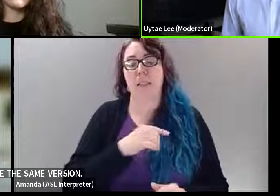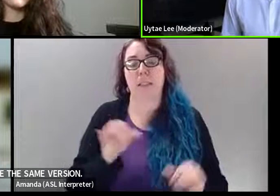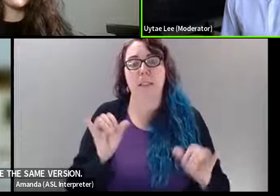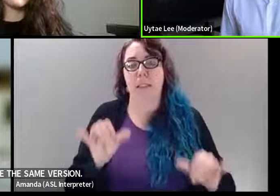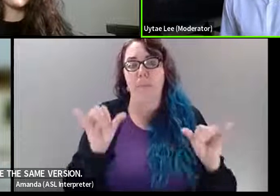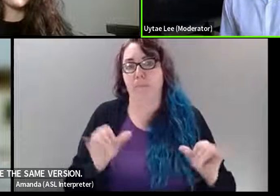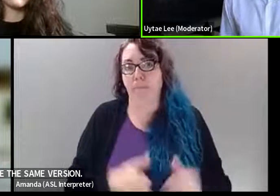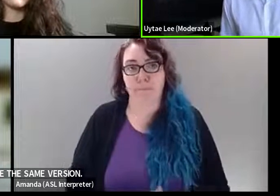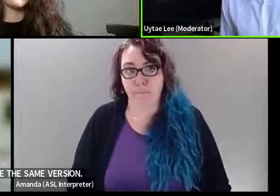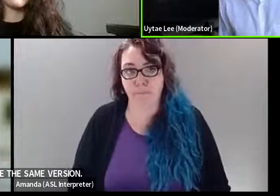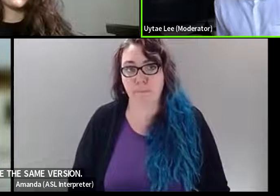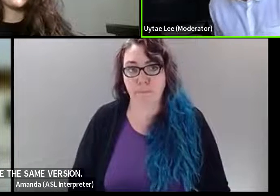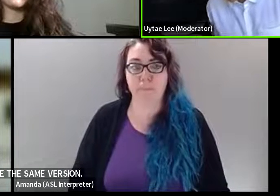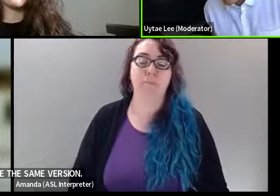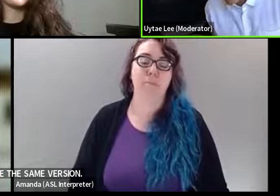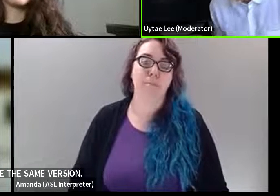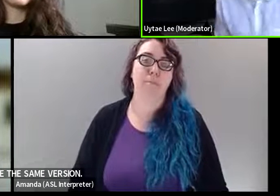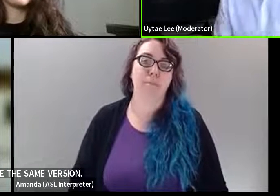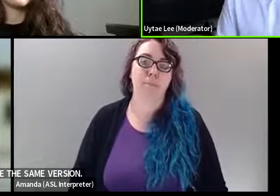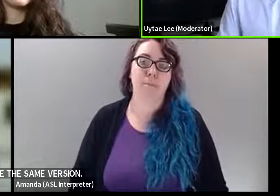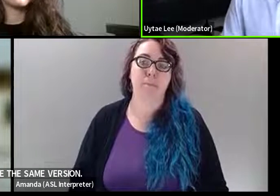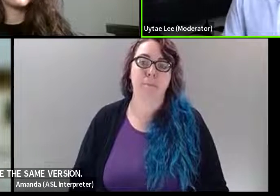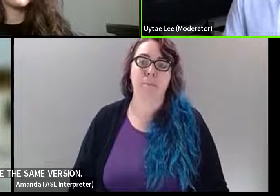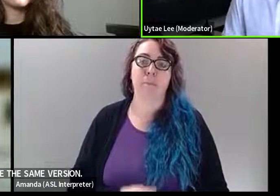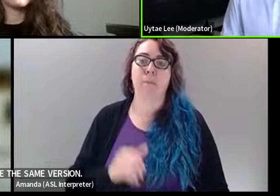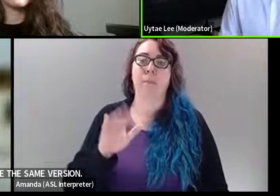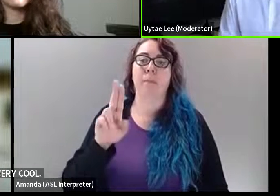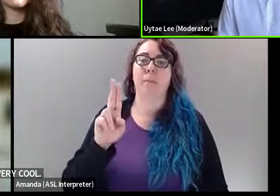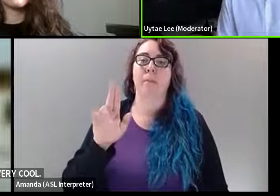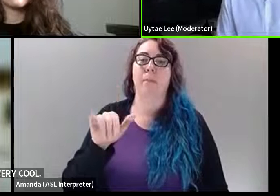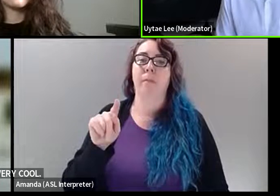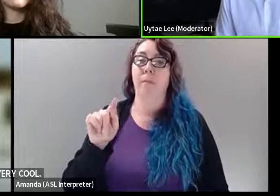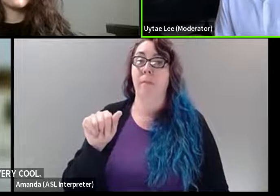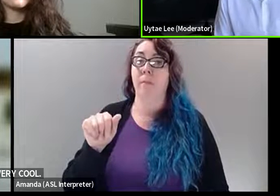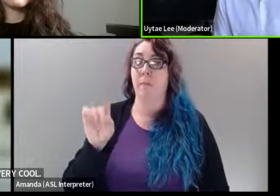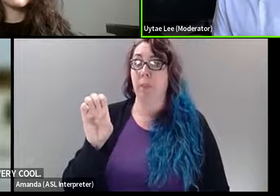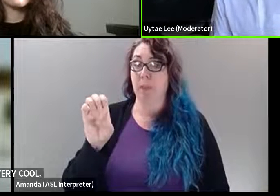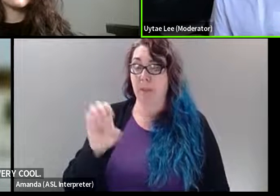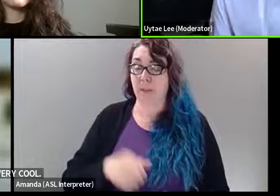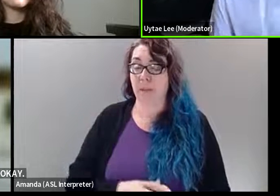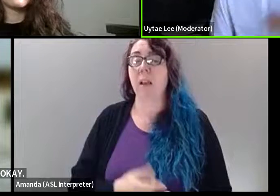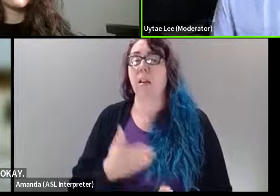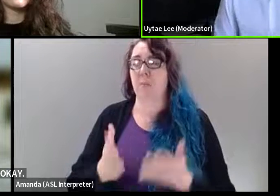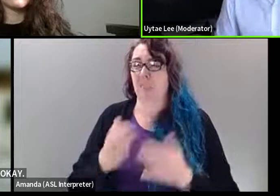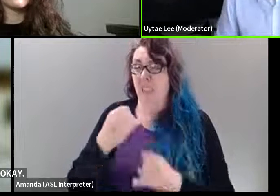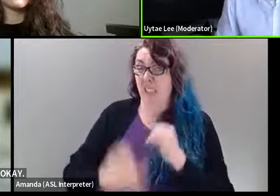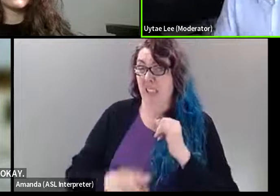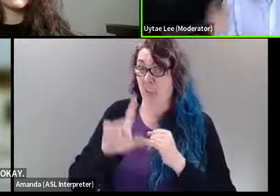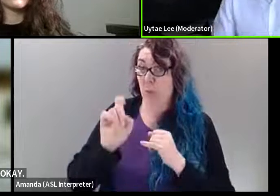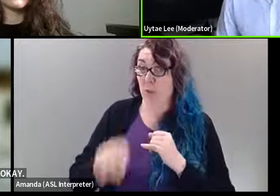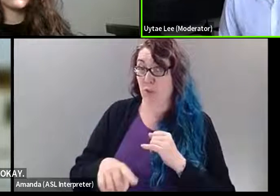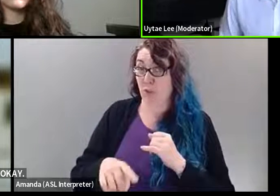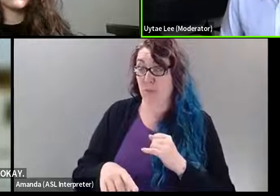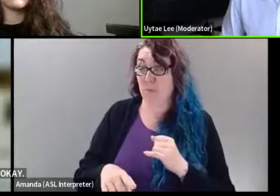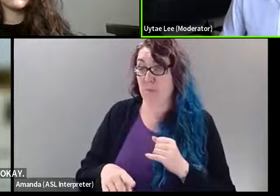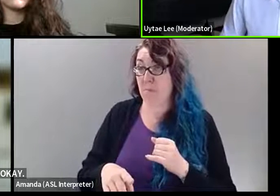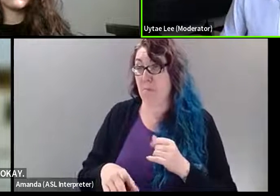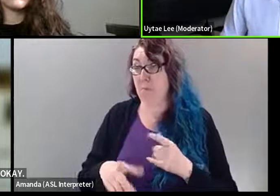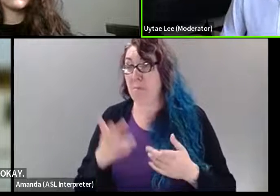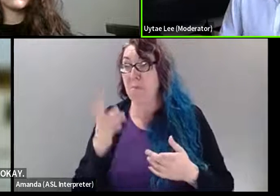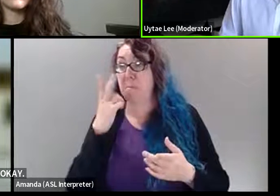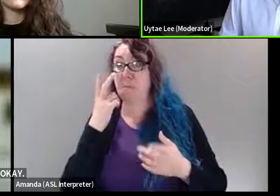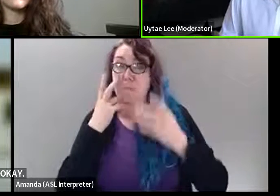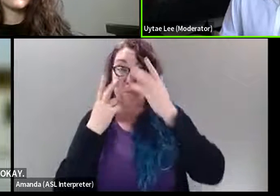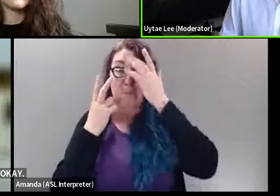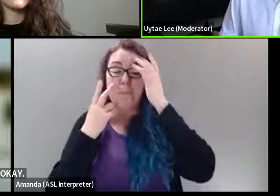next question, and this might have to be our last question. I'm just judging by the time, but maybe someone from CBC confirm if I've got some extra time for